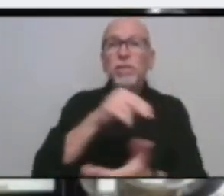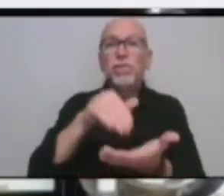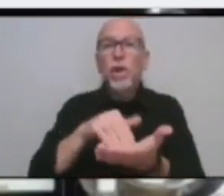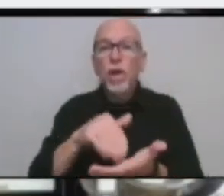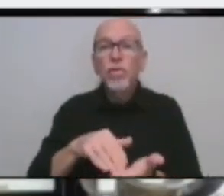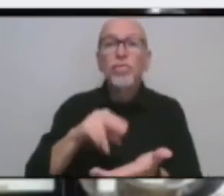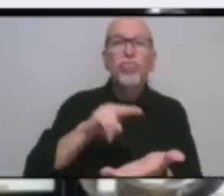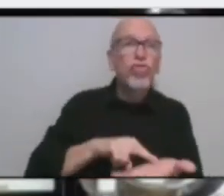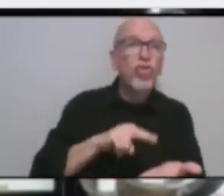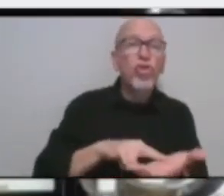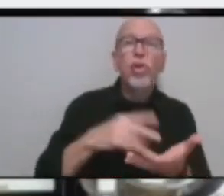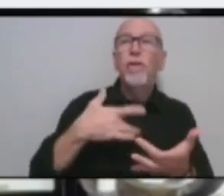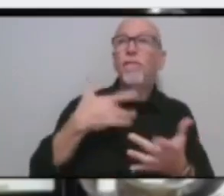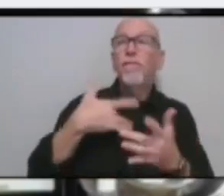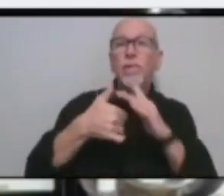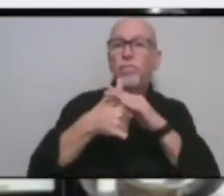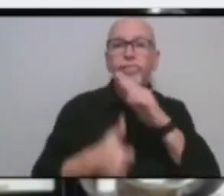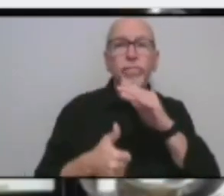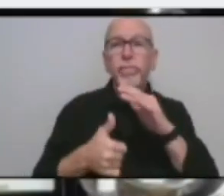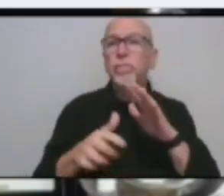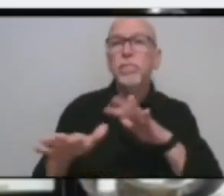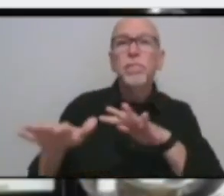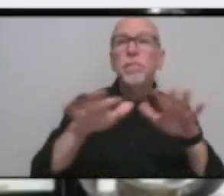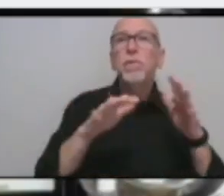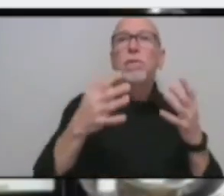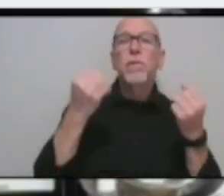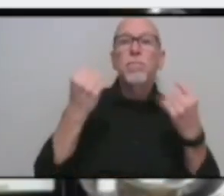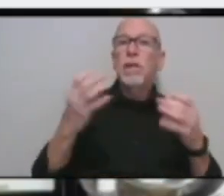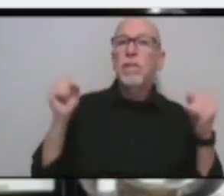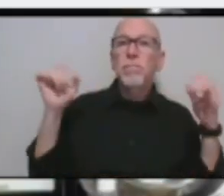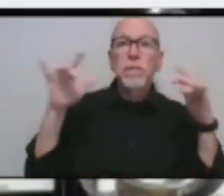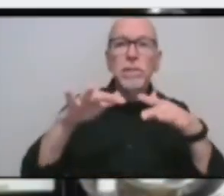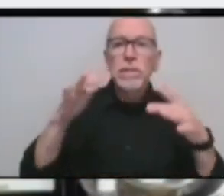and assistants, on our